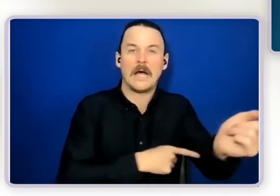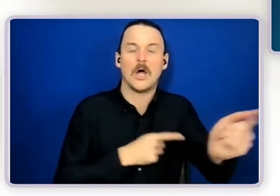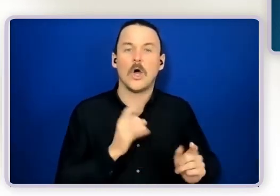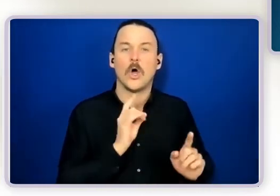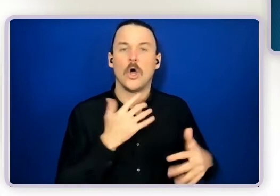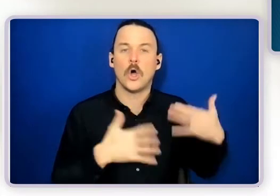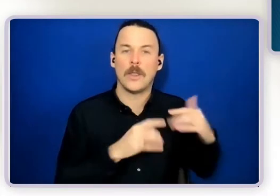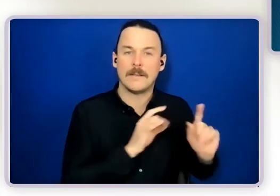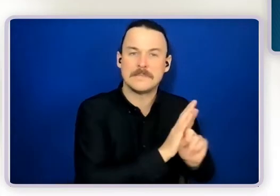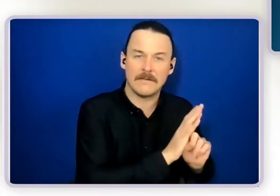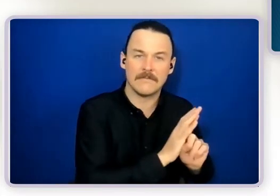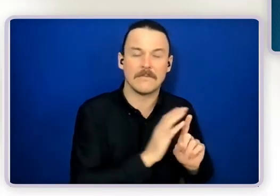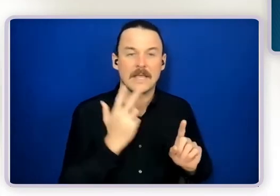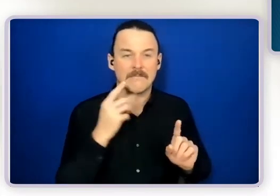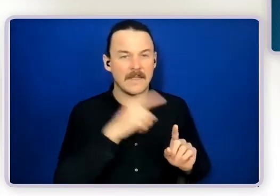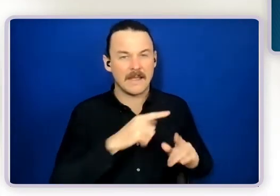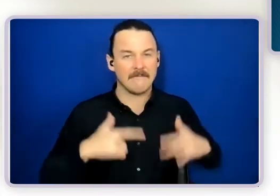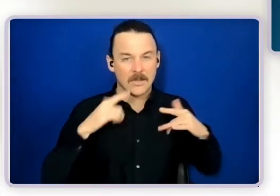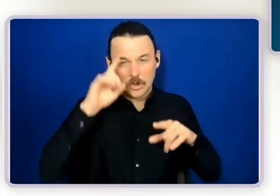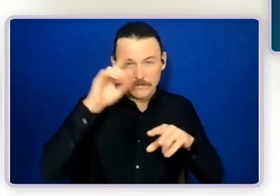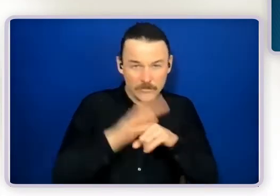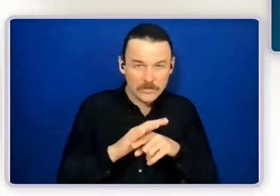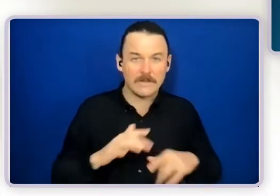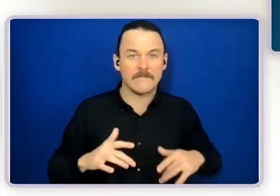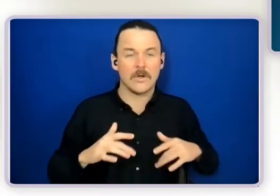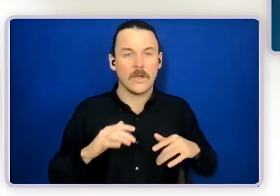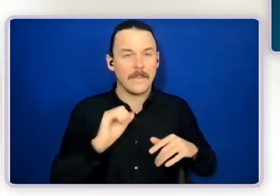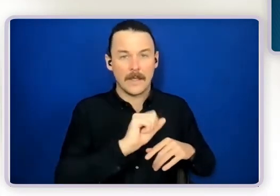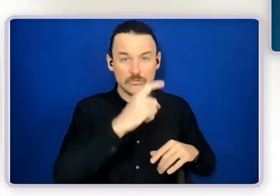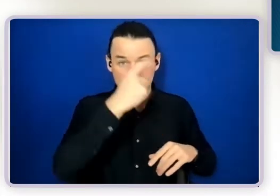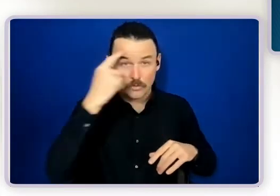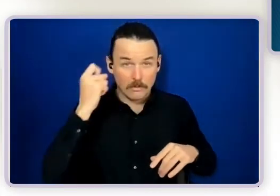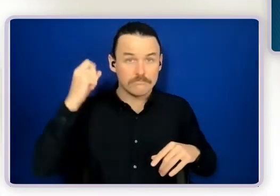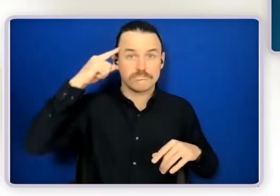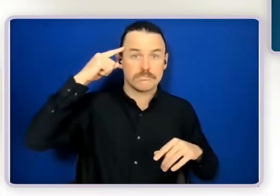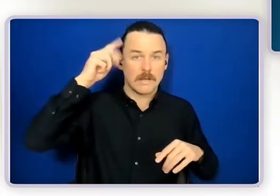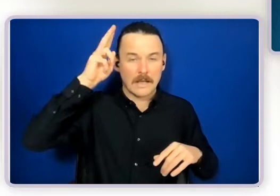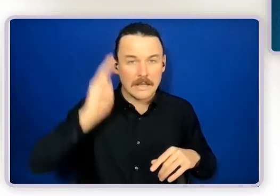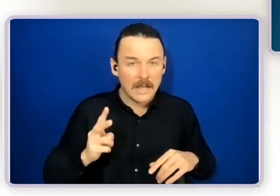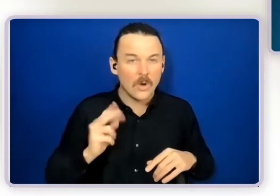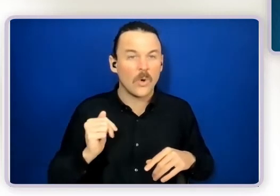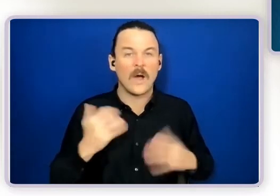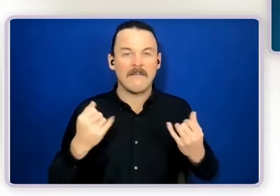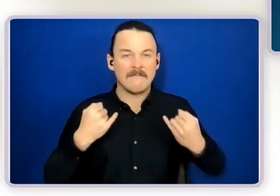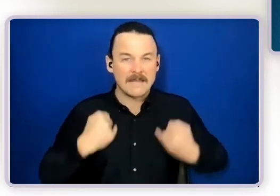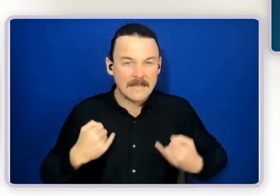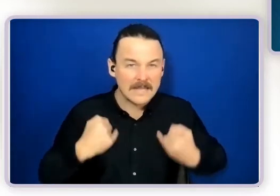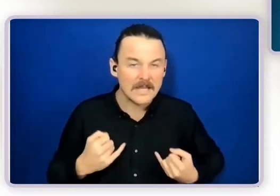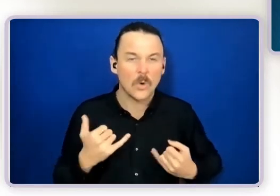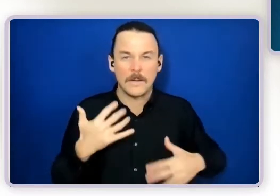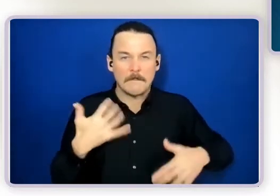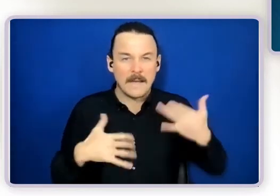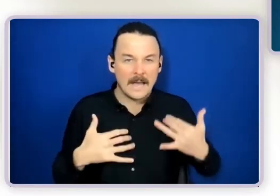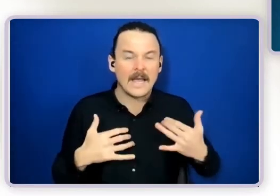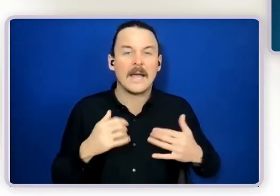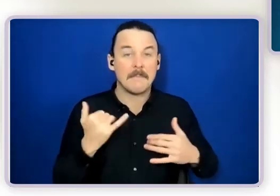trauma, sensory impairments, or an underlying illness or pain. And let's face it, where